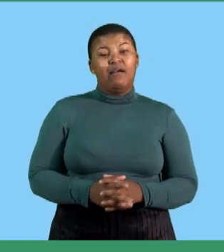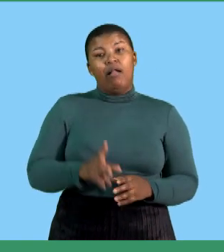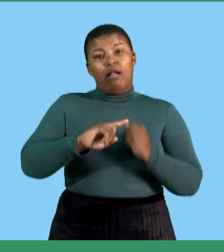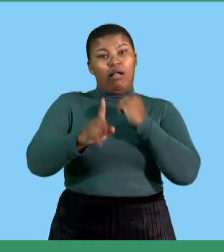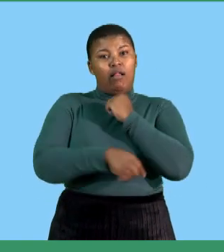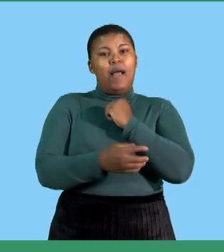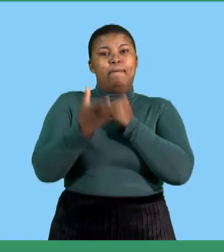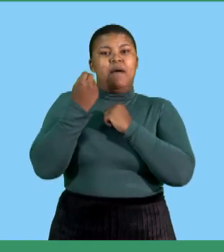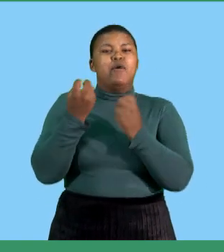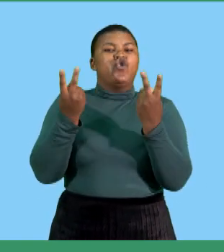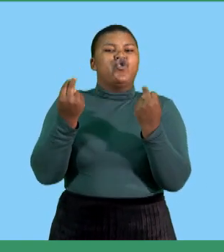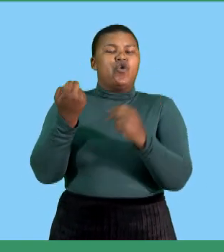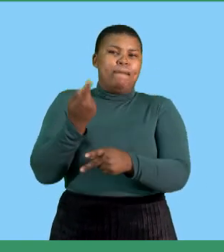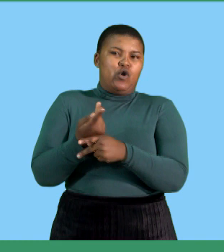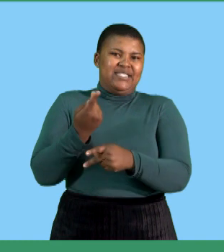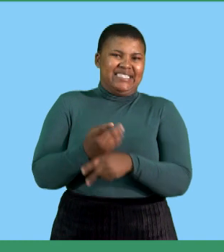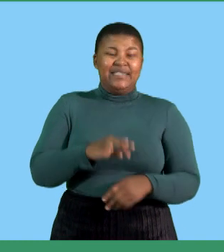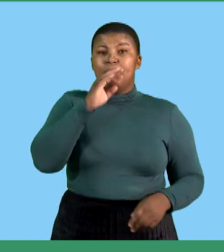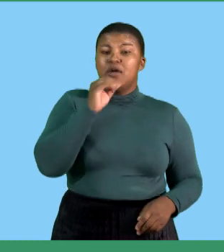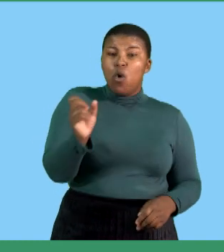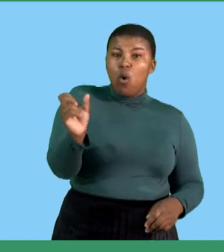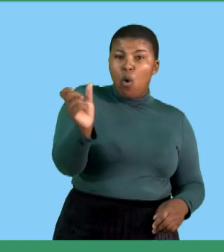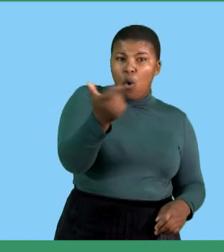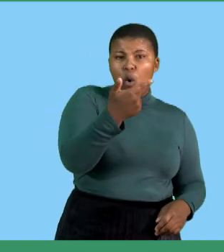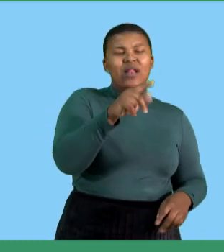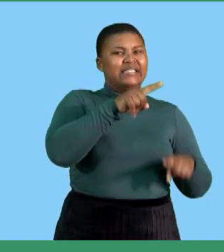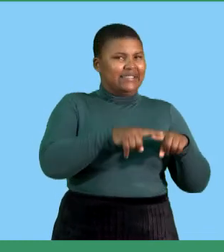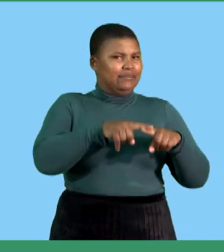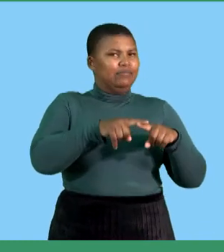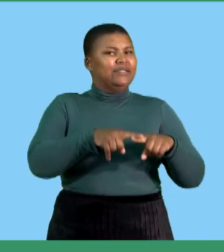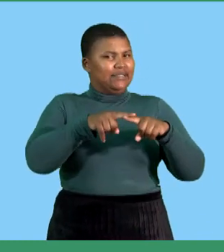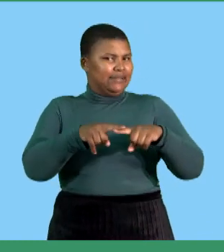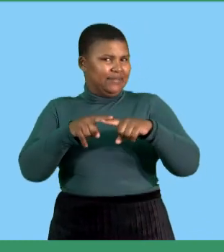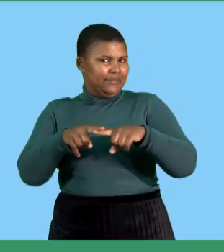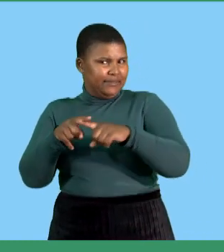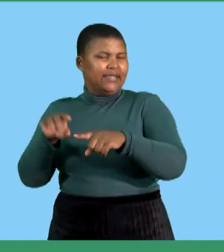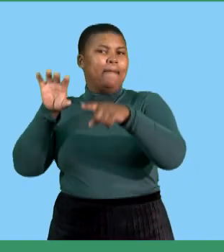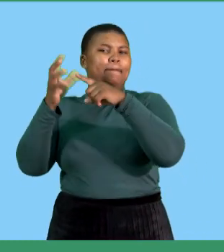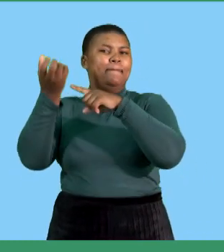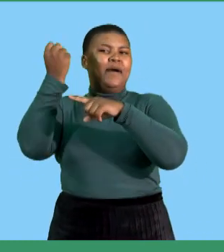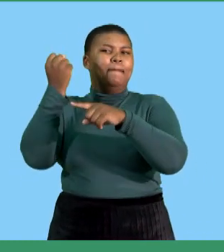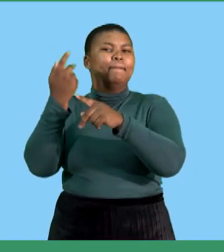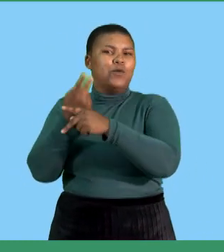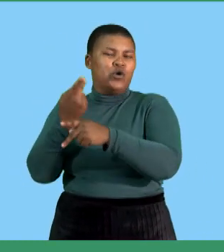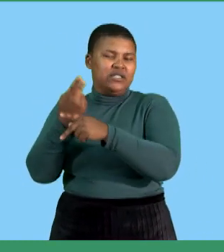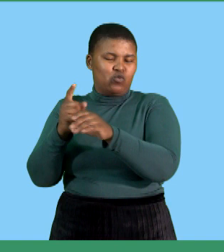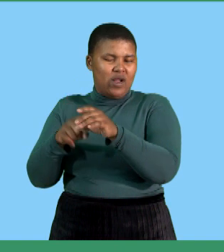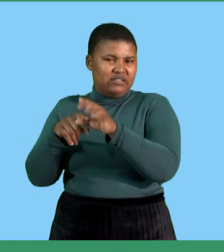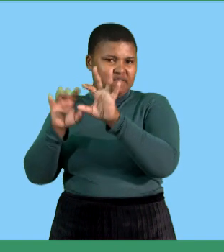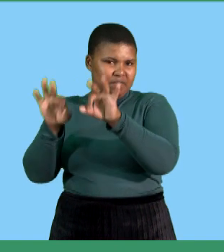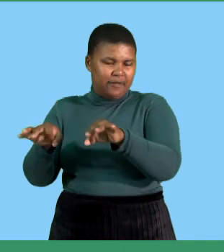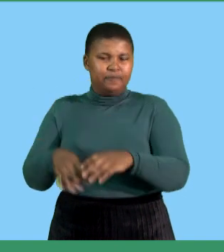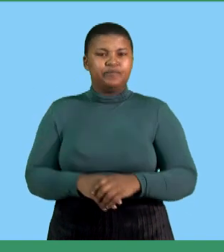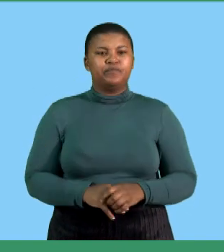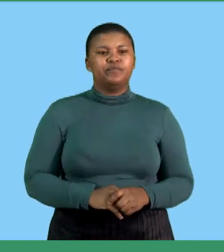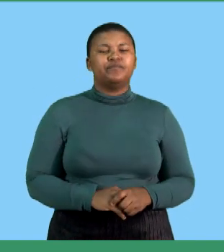end, our new product. So everybody is dependent on each other and work together to then at the end produce a